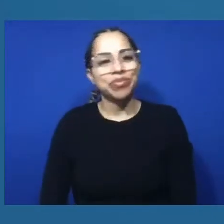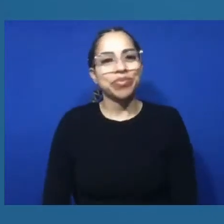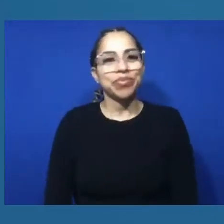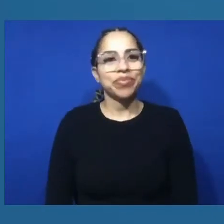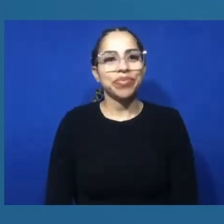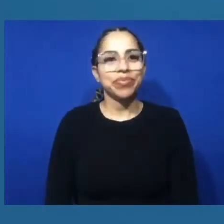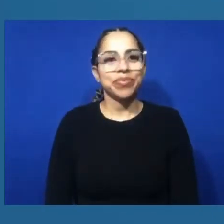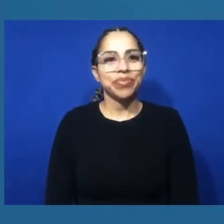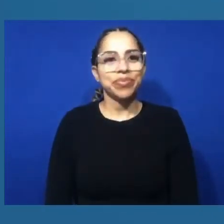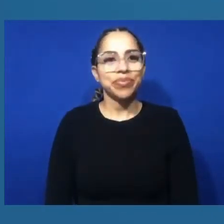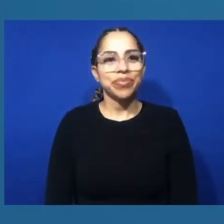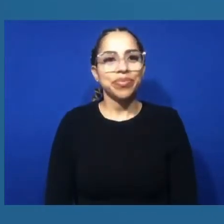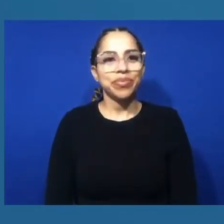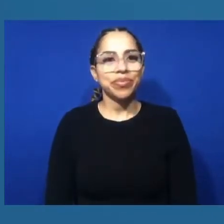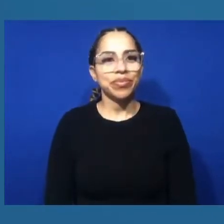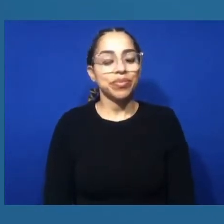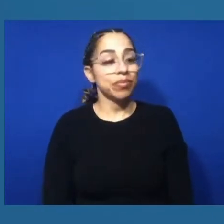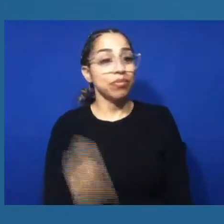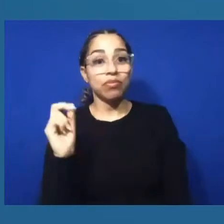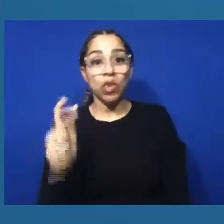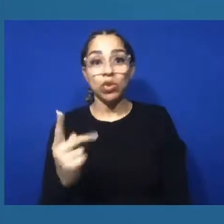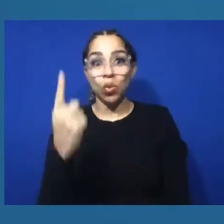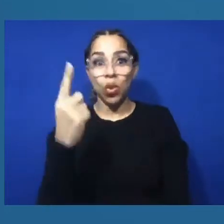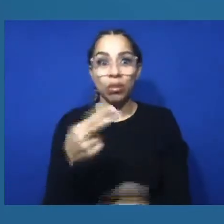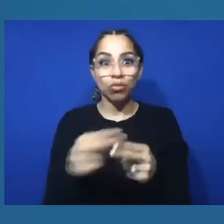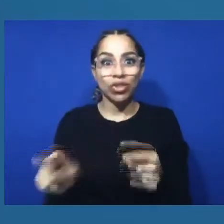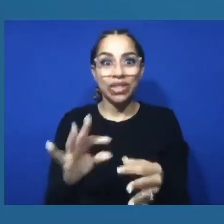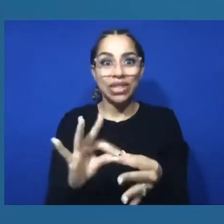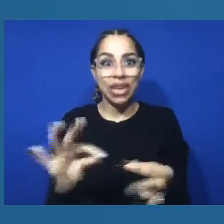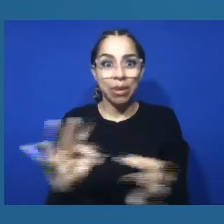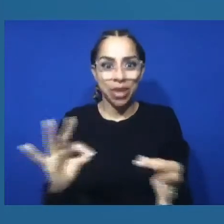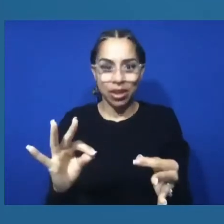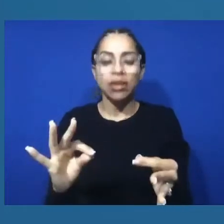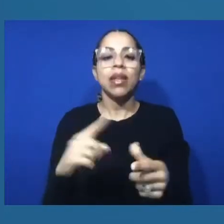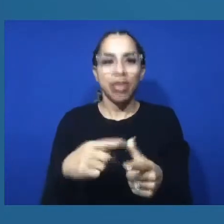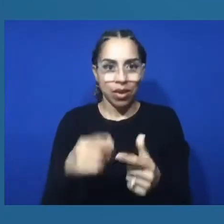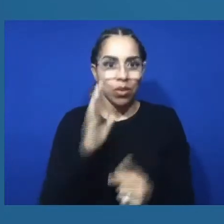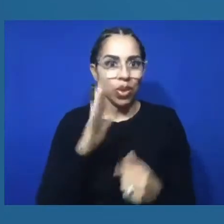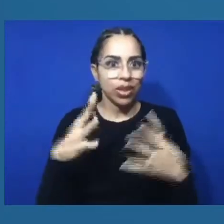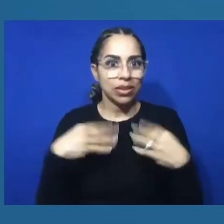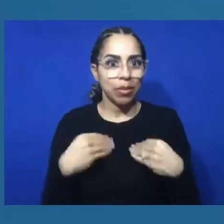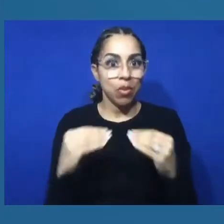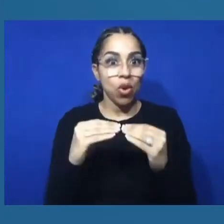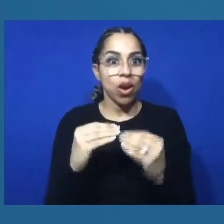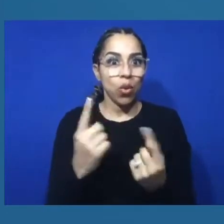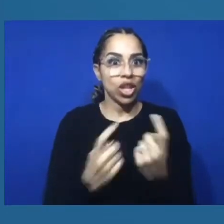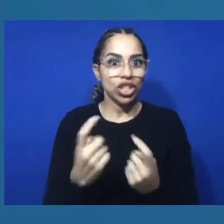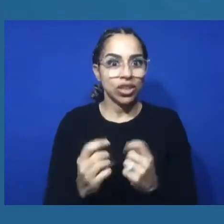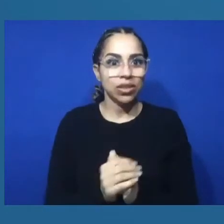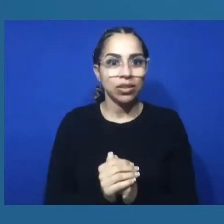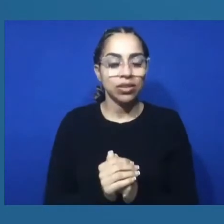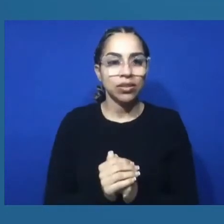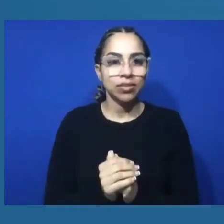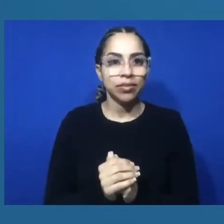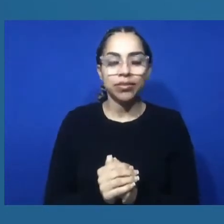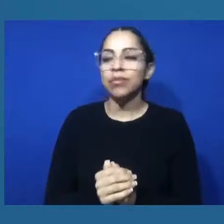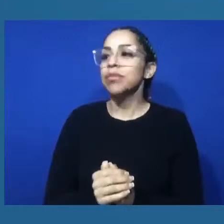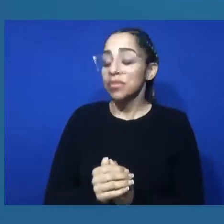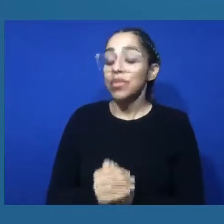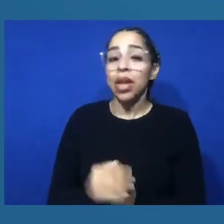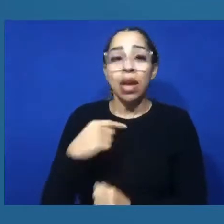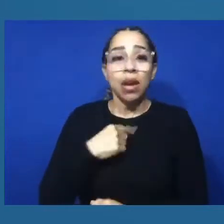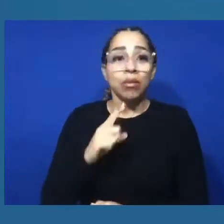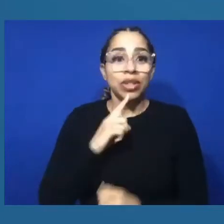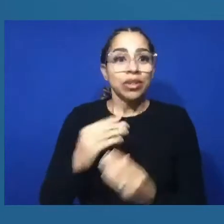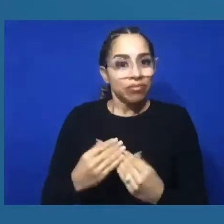be- Beth's going to do one brief statement about some current events, and then we'll take some questions. I'm very encouraged to see that there is news of a